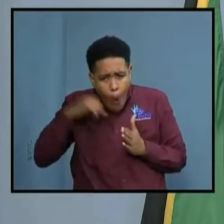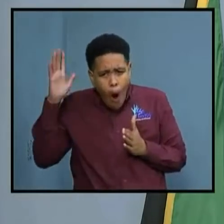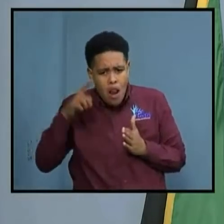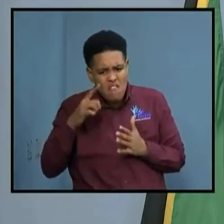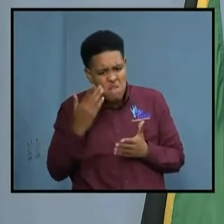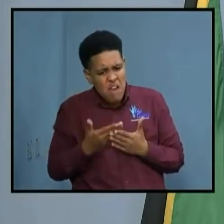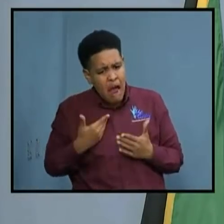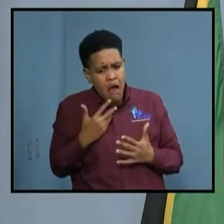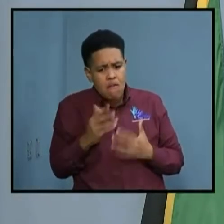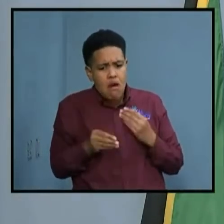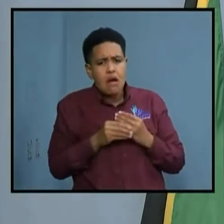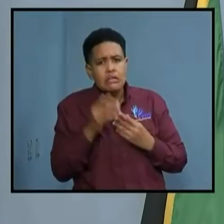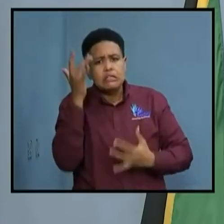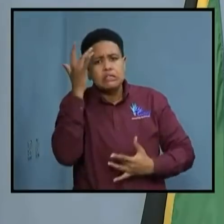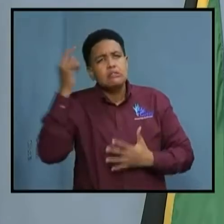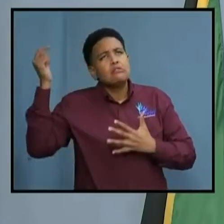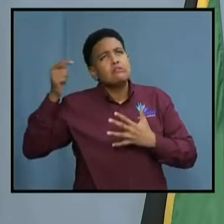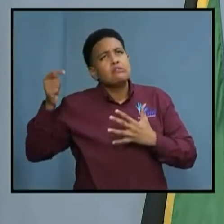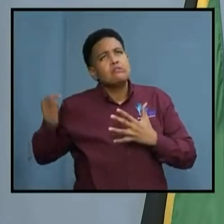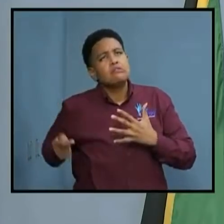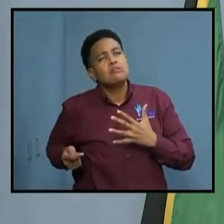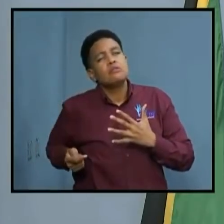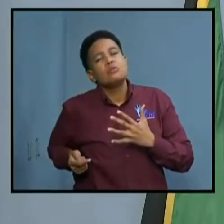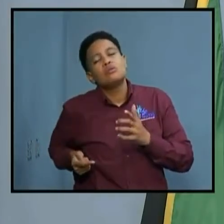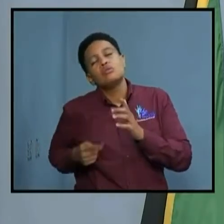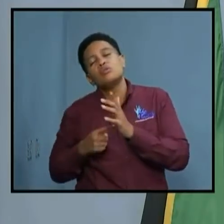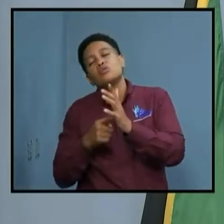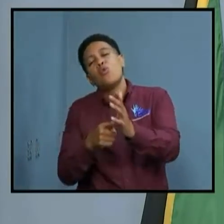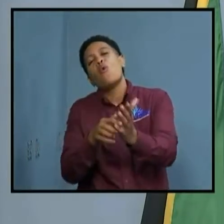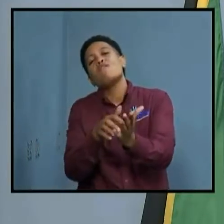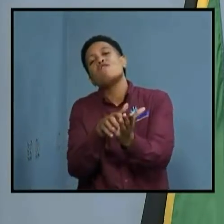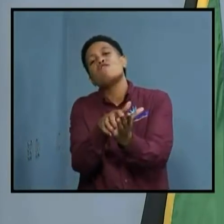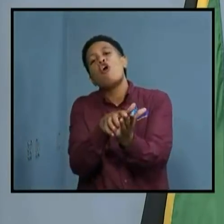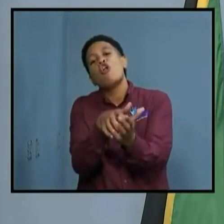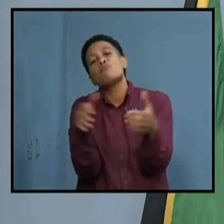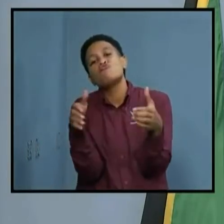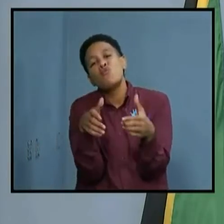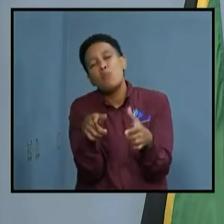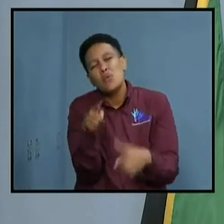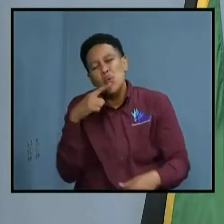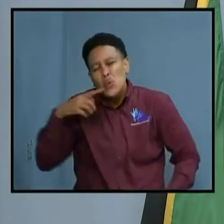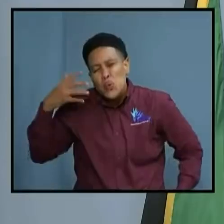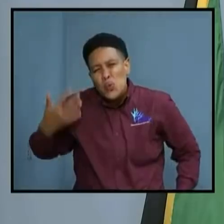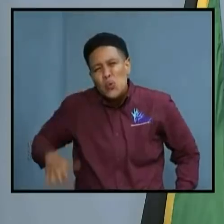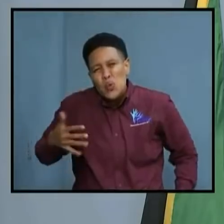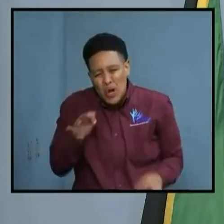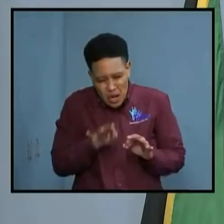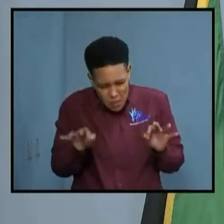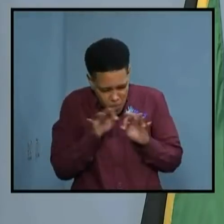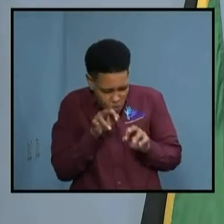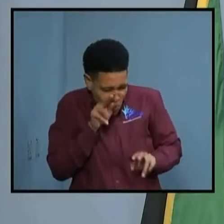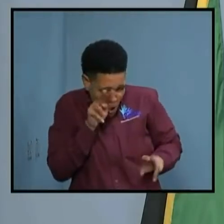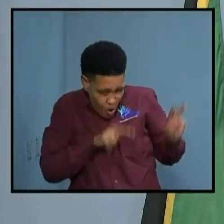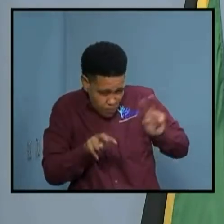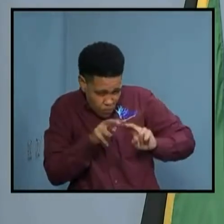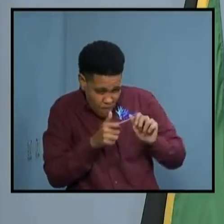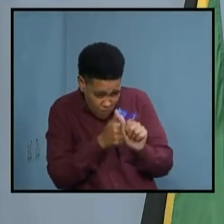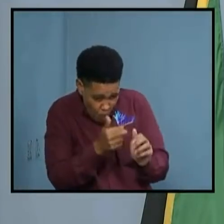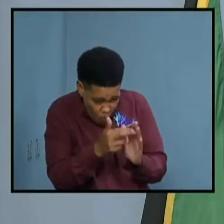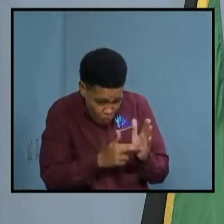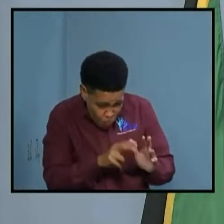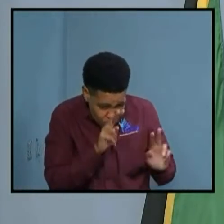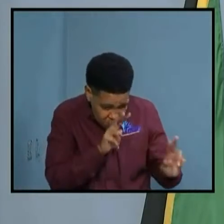underlying conditions represents the most vulnerable groups. And it is so important that we observe the protocols